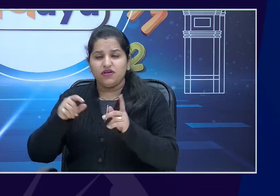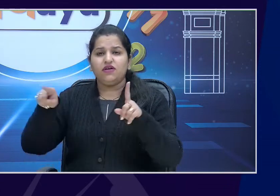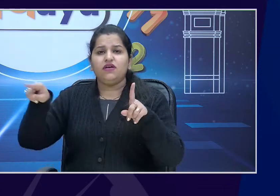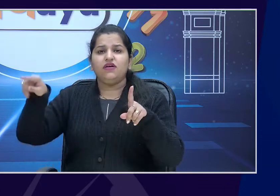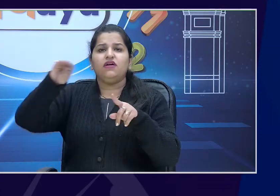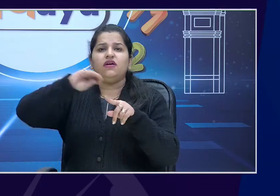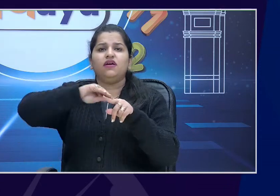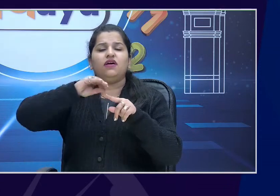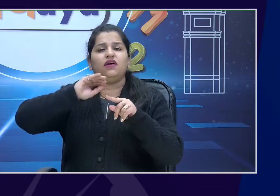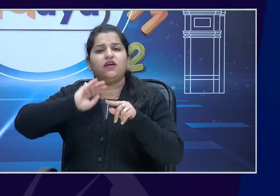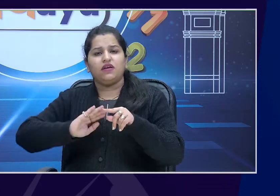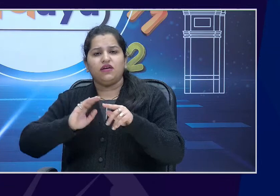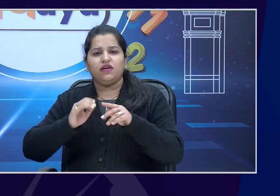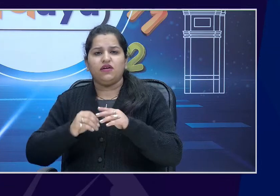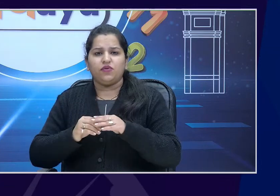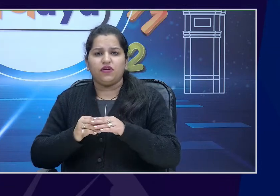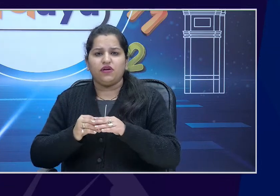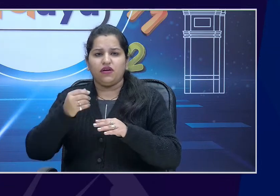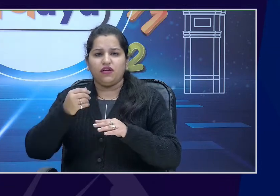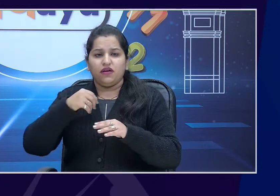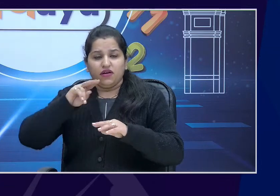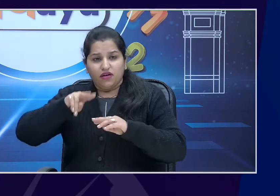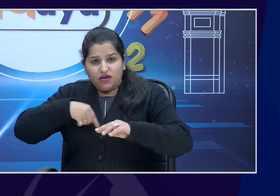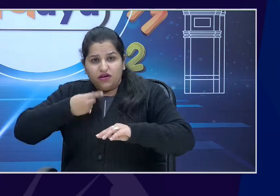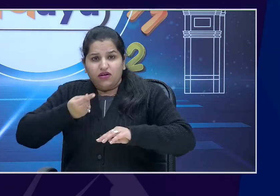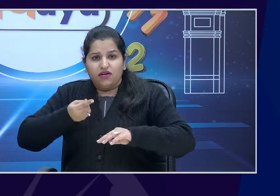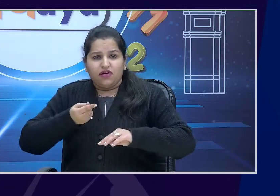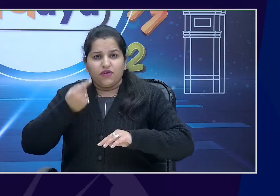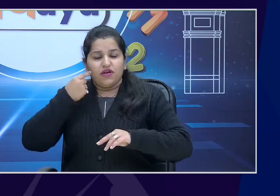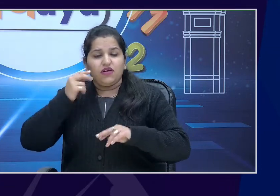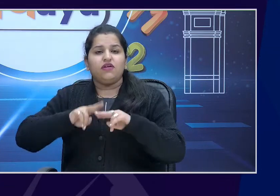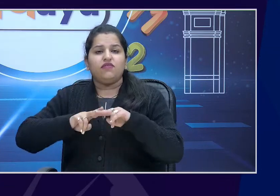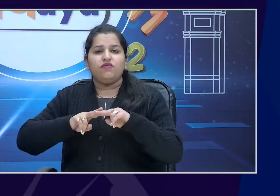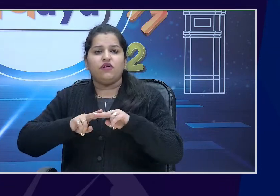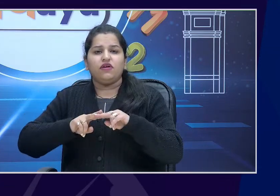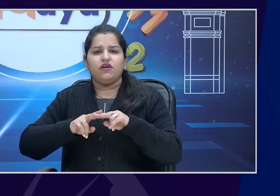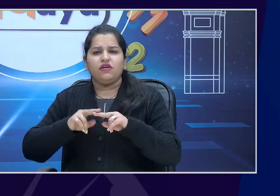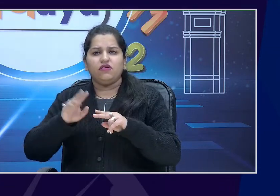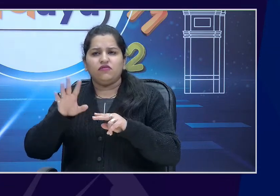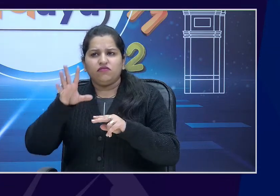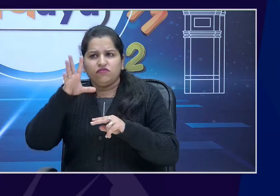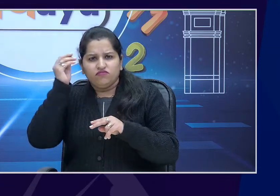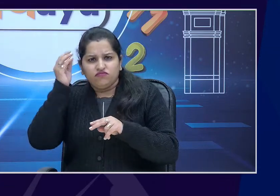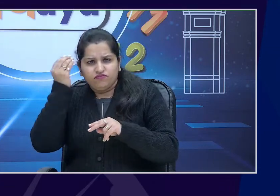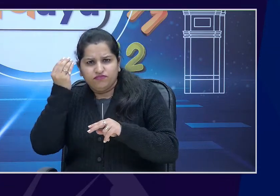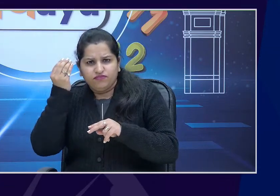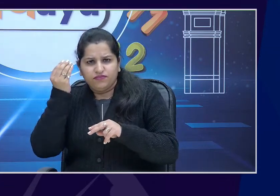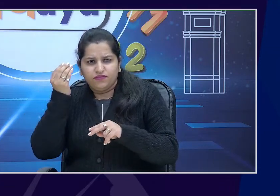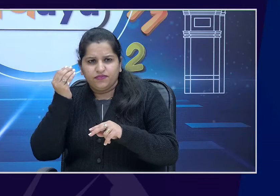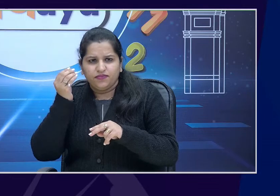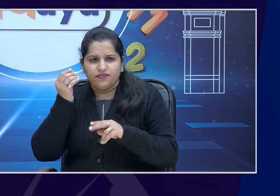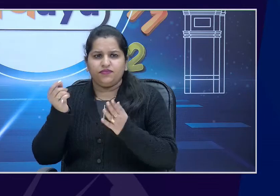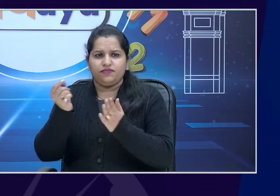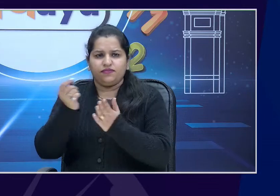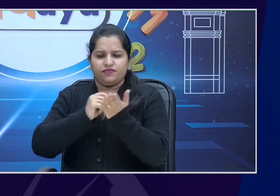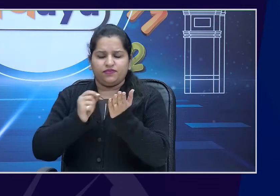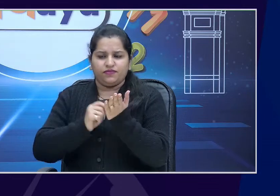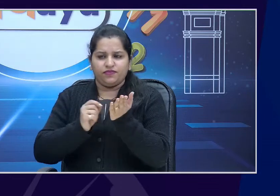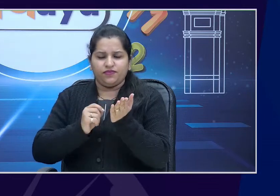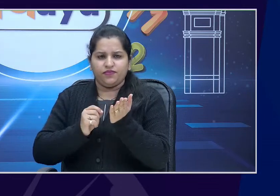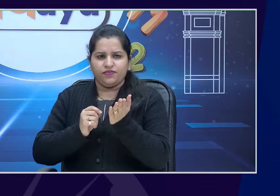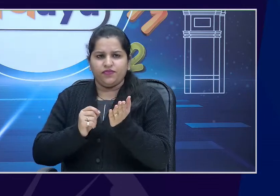Just jot down a few words. And it can be, if we are not able to suppose